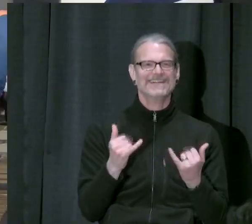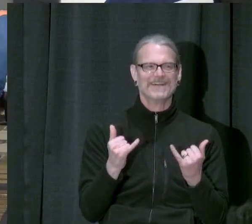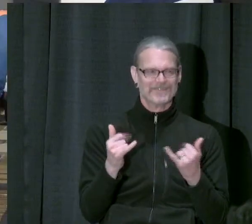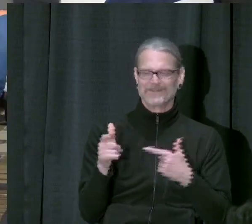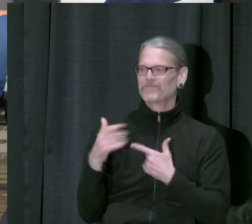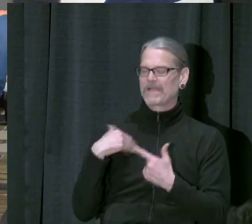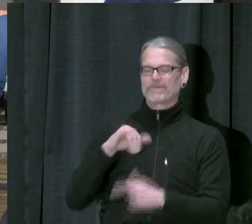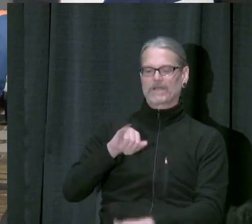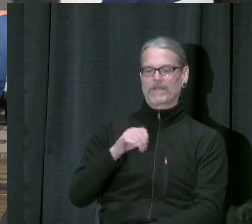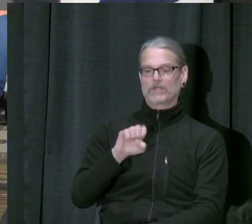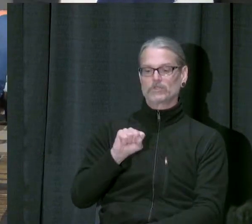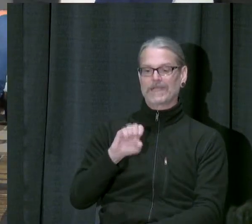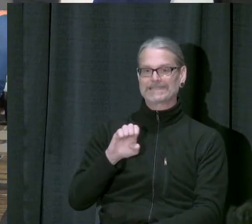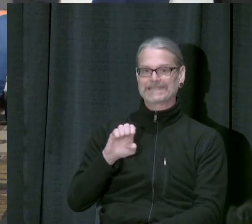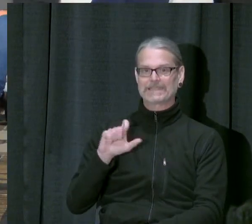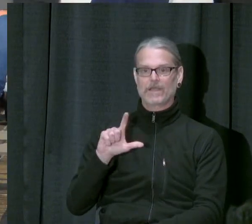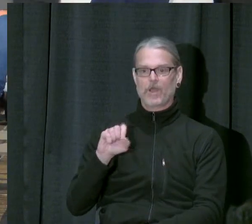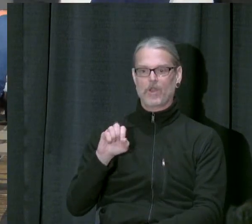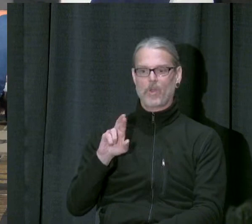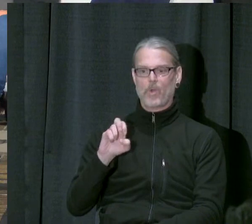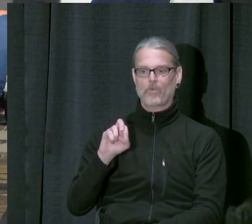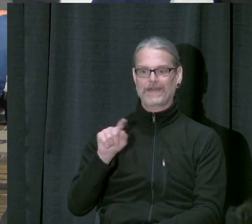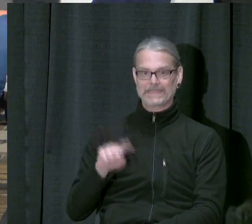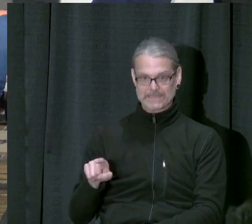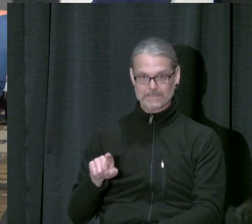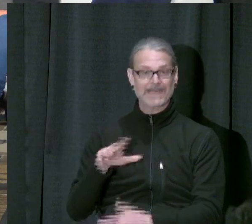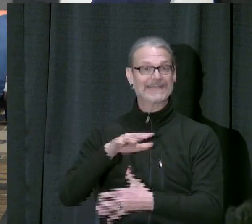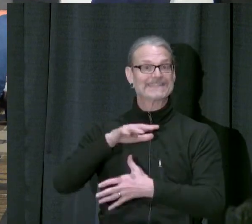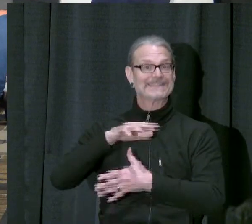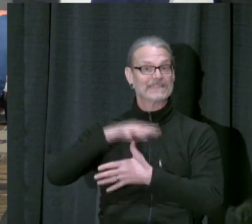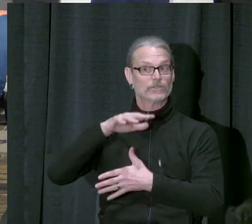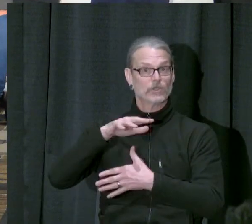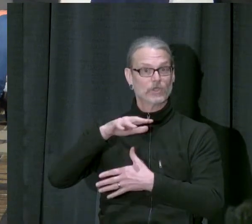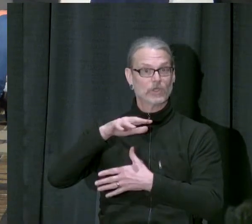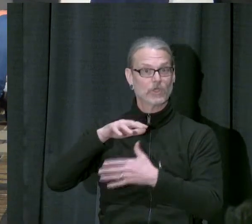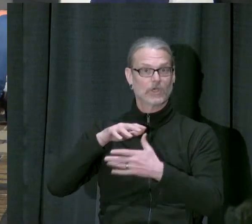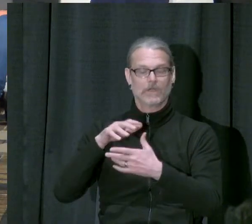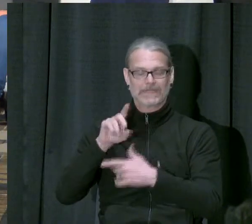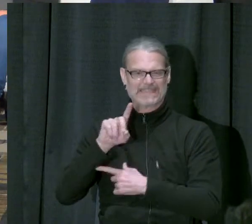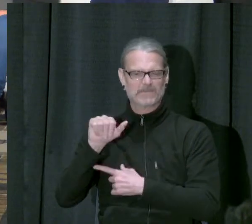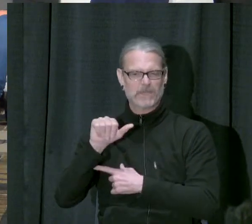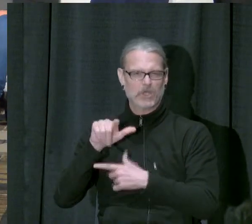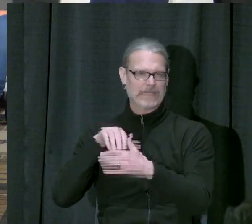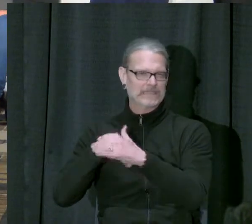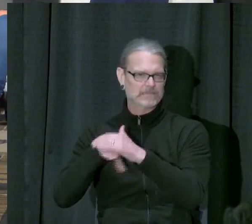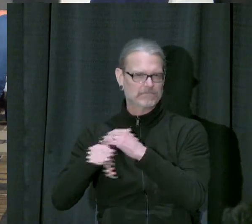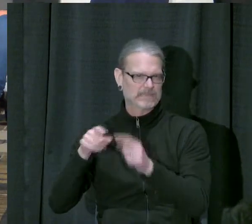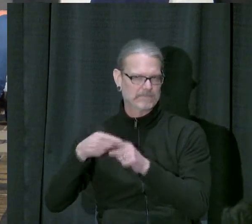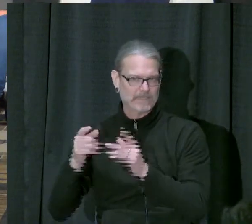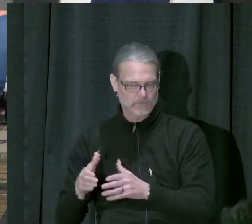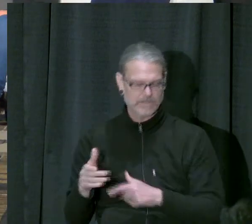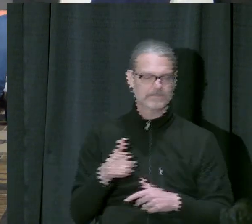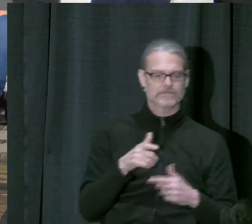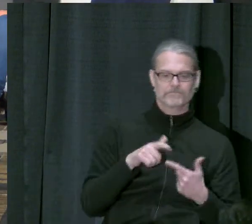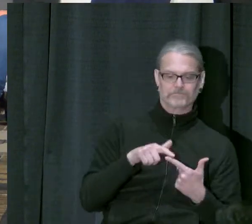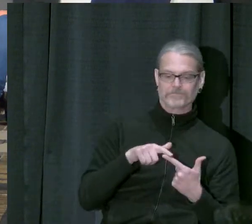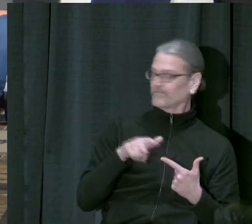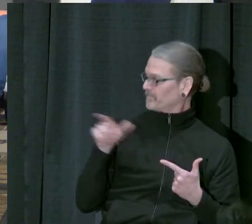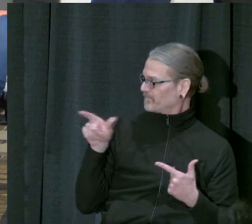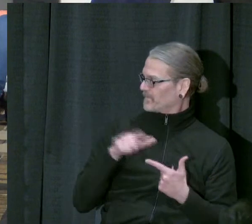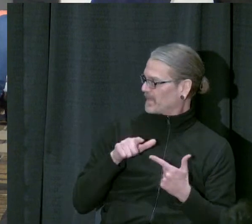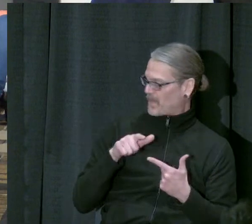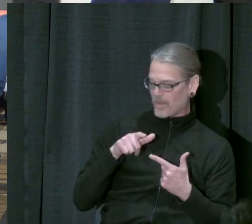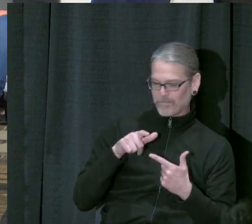Jesse Lorenz, who is a senior accessibility specialist. We have Fabio Sacca, who is a senior product manager, and we